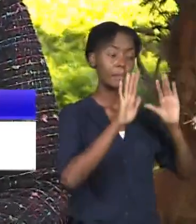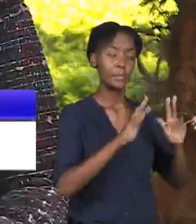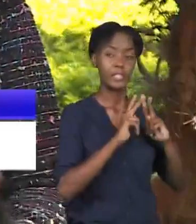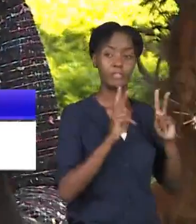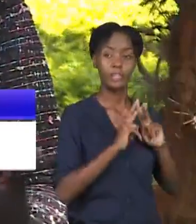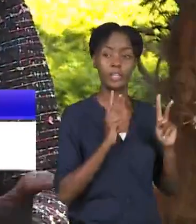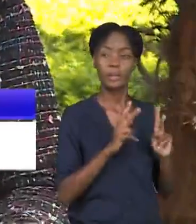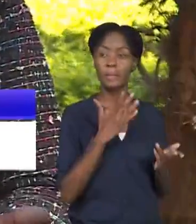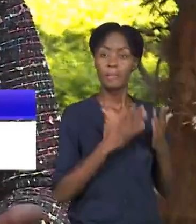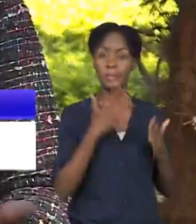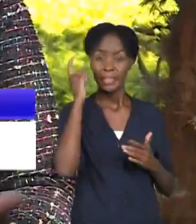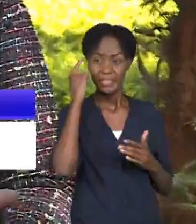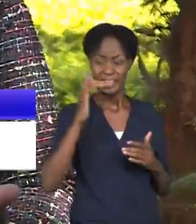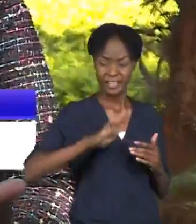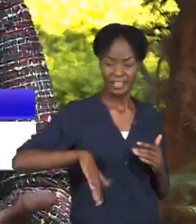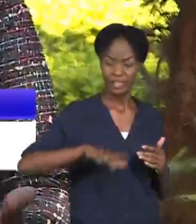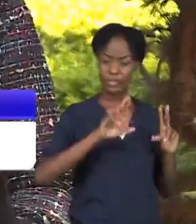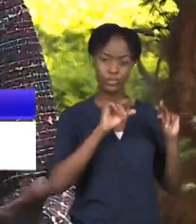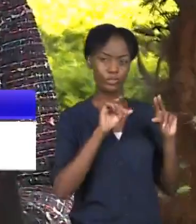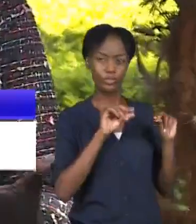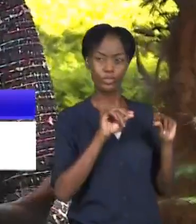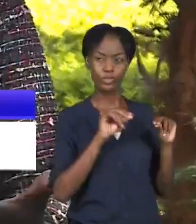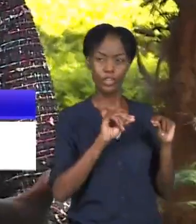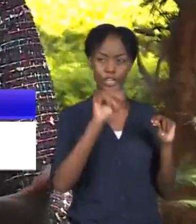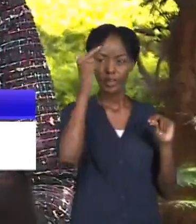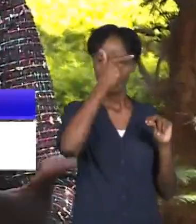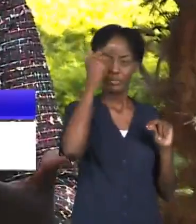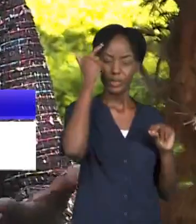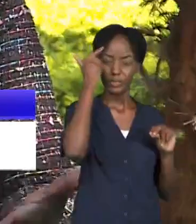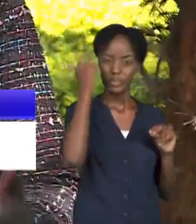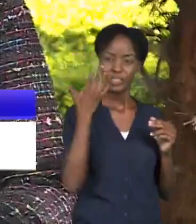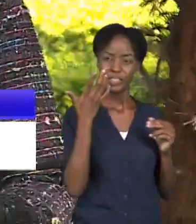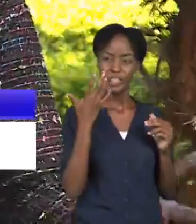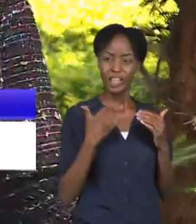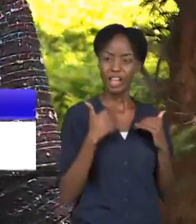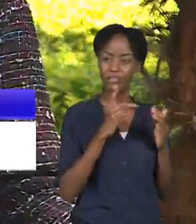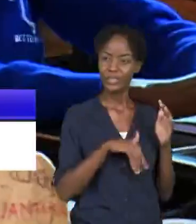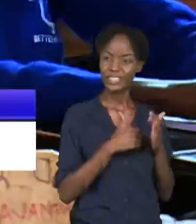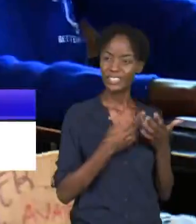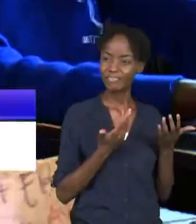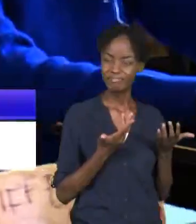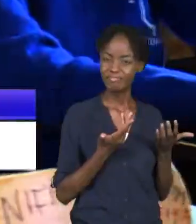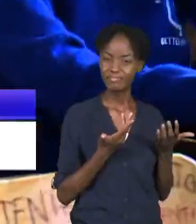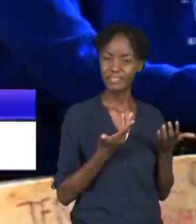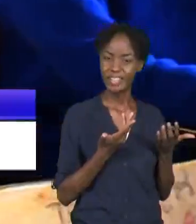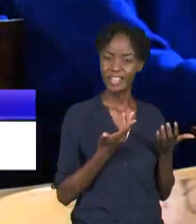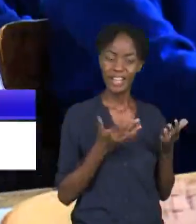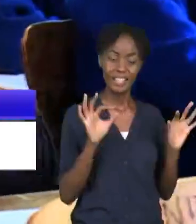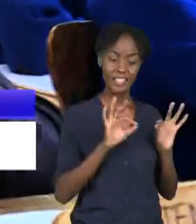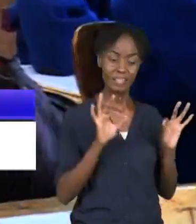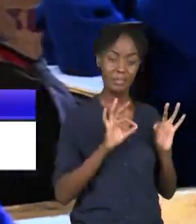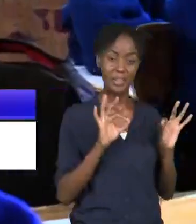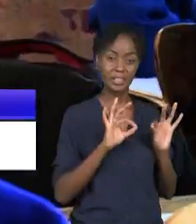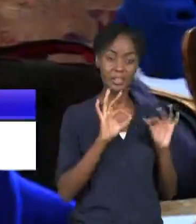It may look like it's late because we've been found what they call, just found flat-footed as a